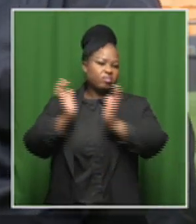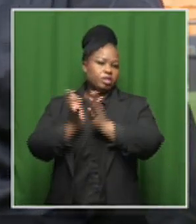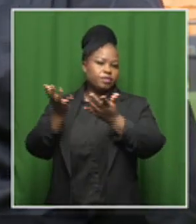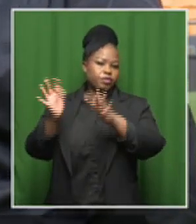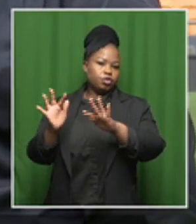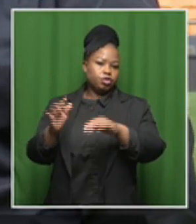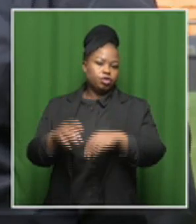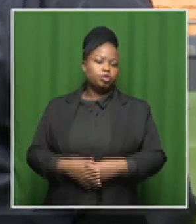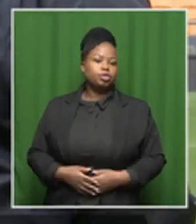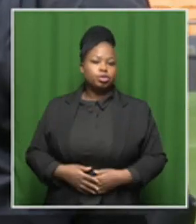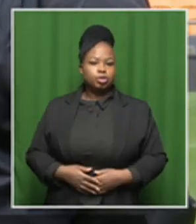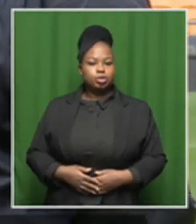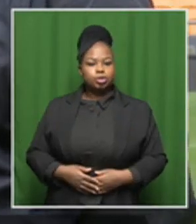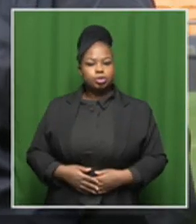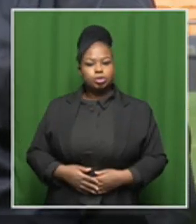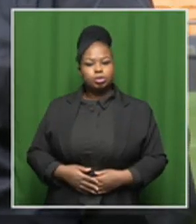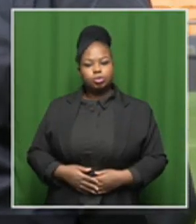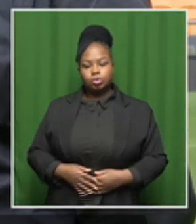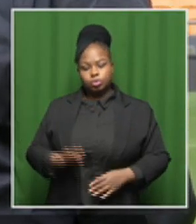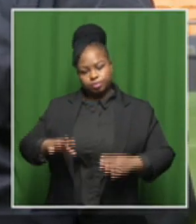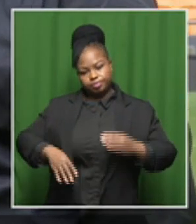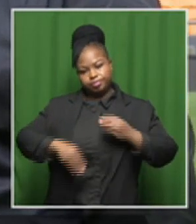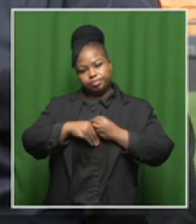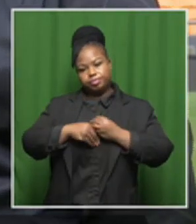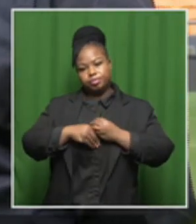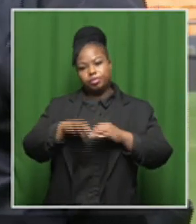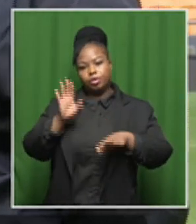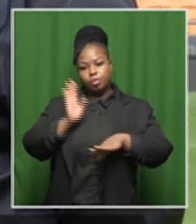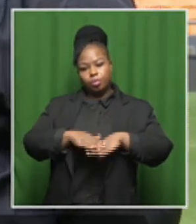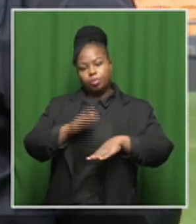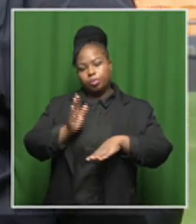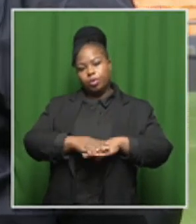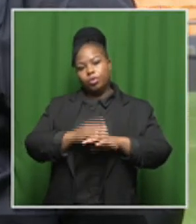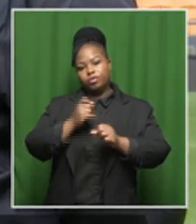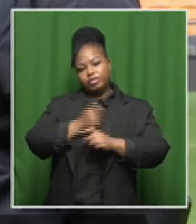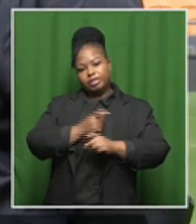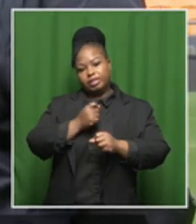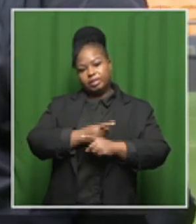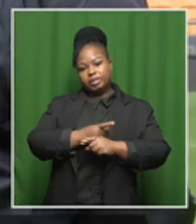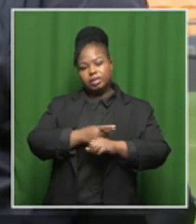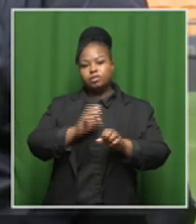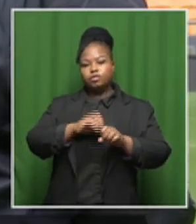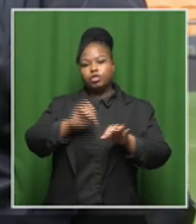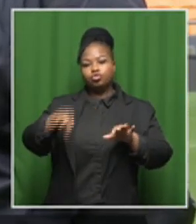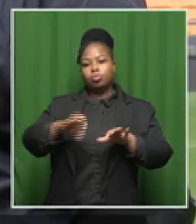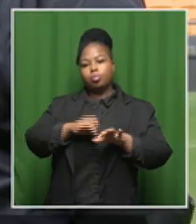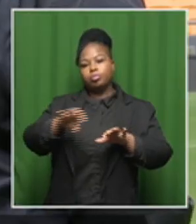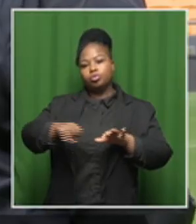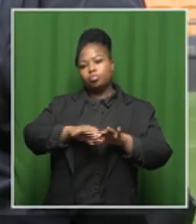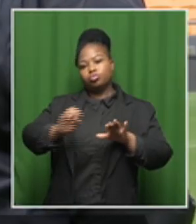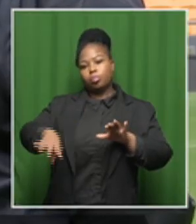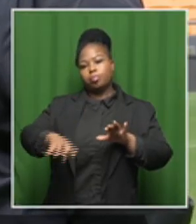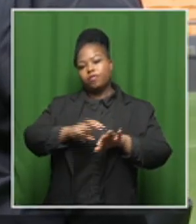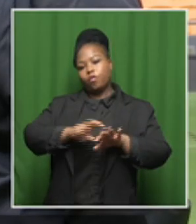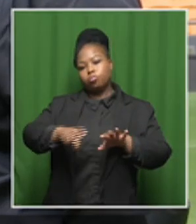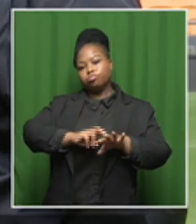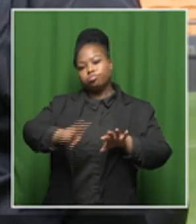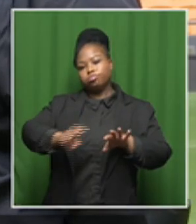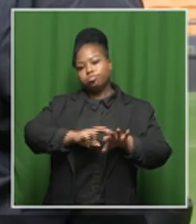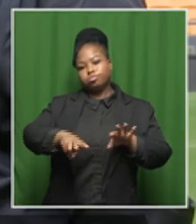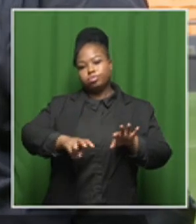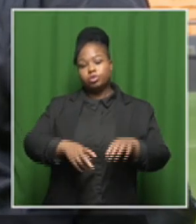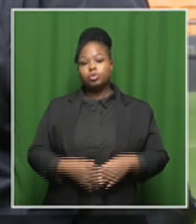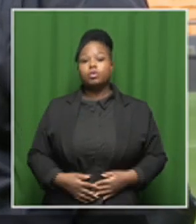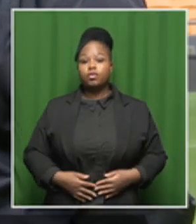them, drop-off zones. We added additional drop-off zones for the taxis, and then with Kaizer